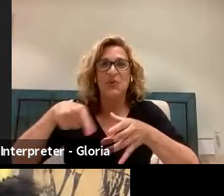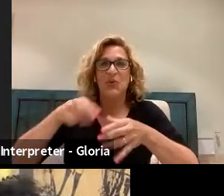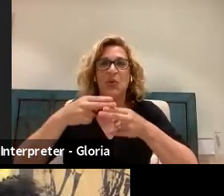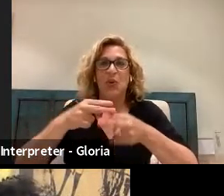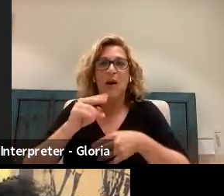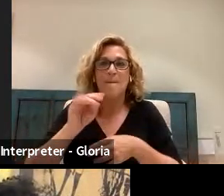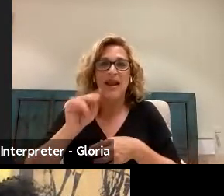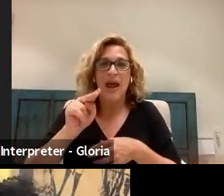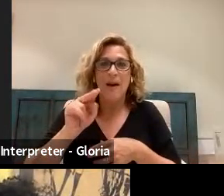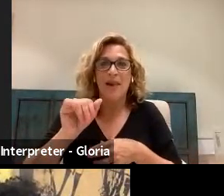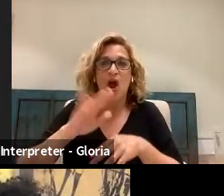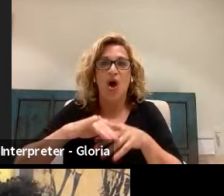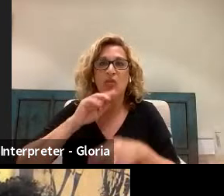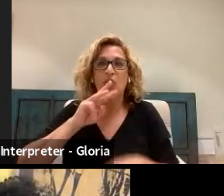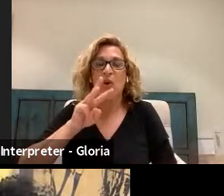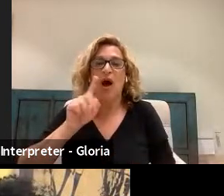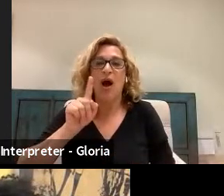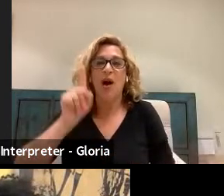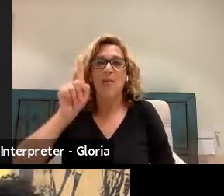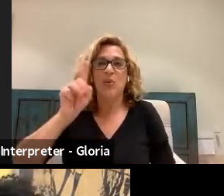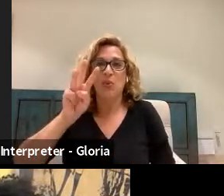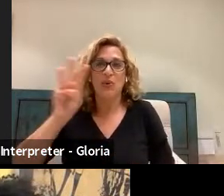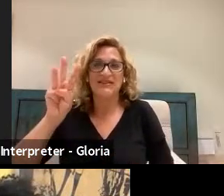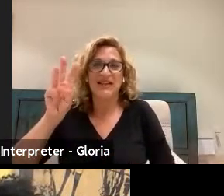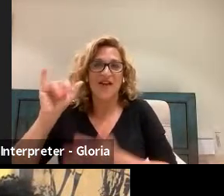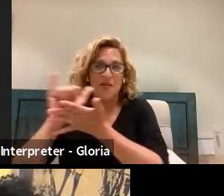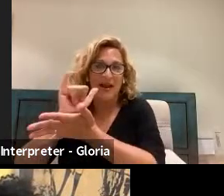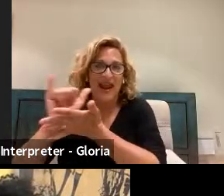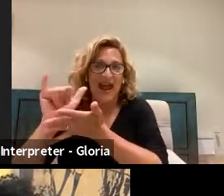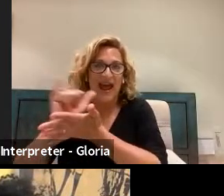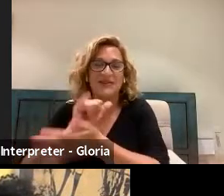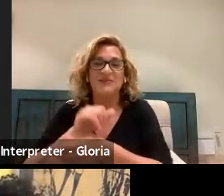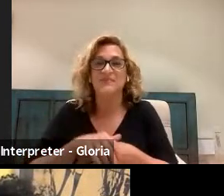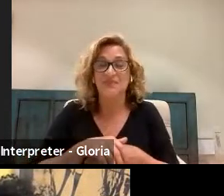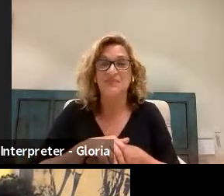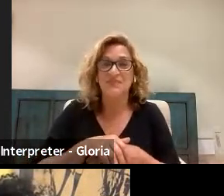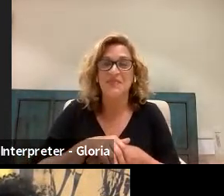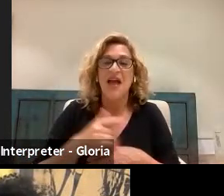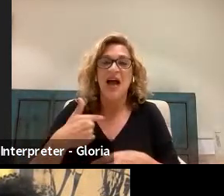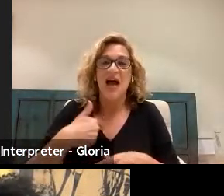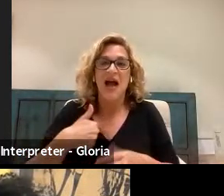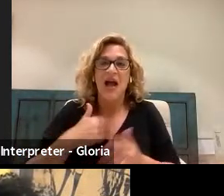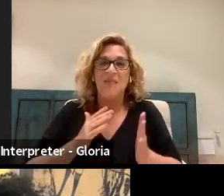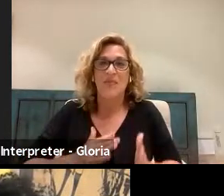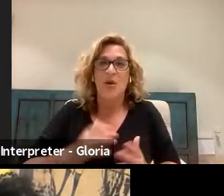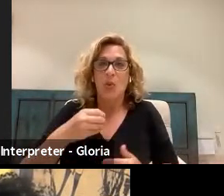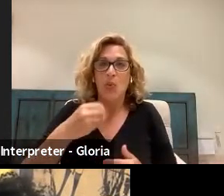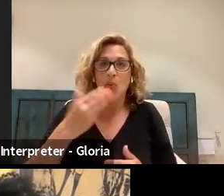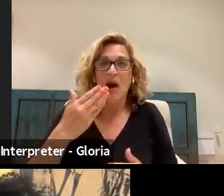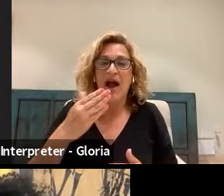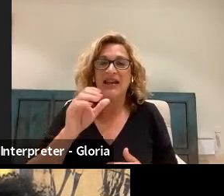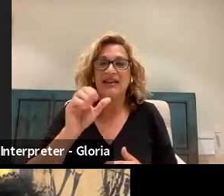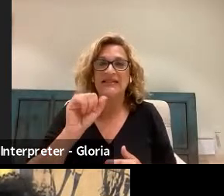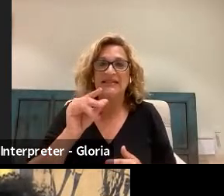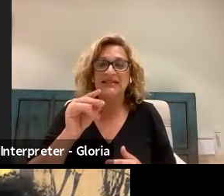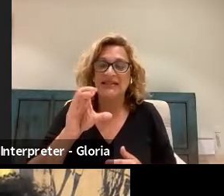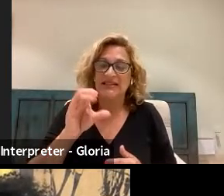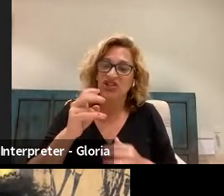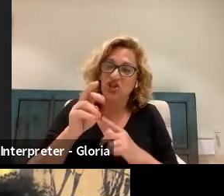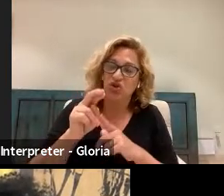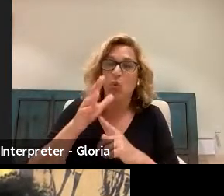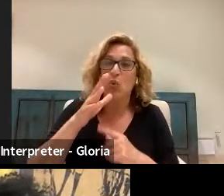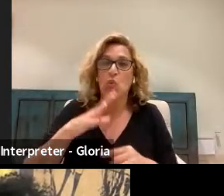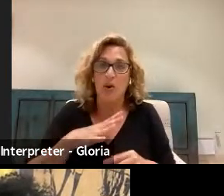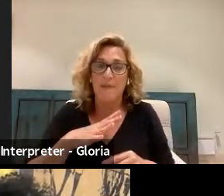on the Upper West Side of Manhattan. I am a white cisgendered woman, petite,